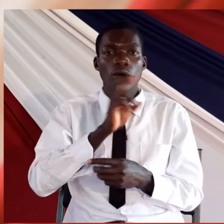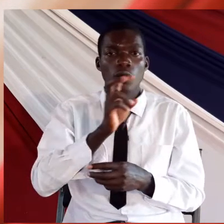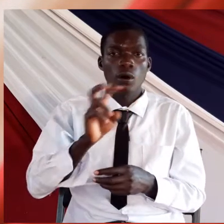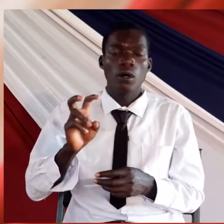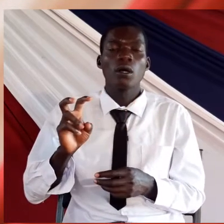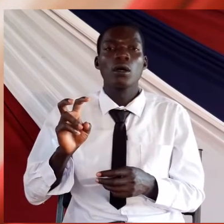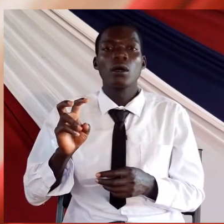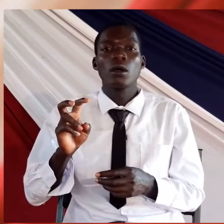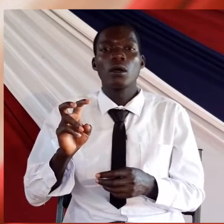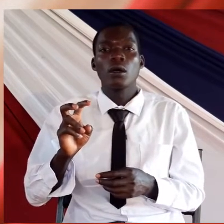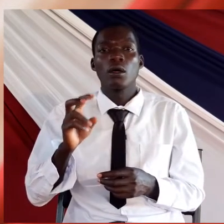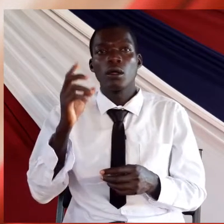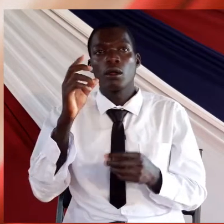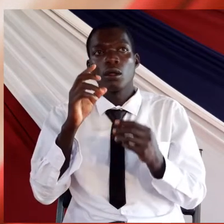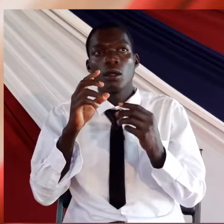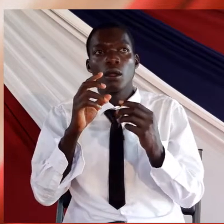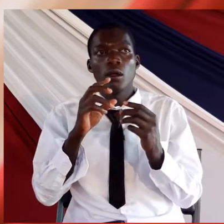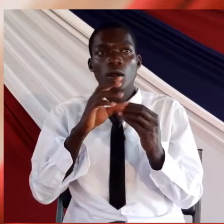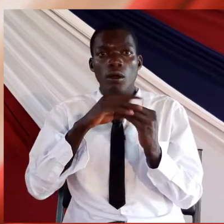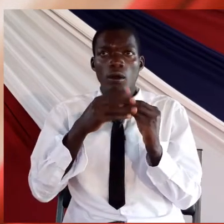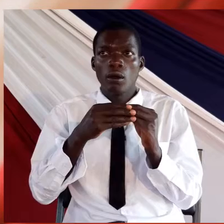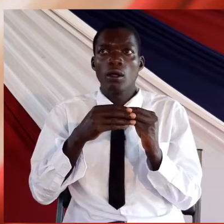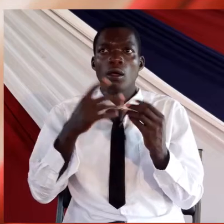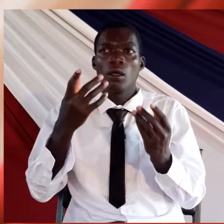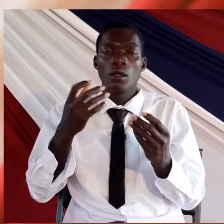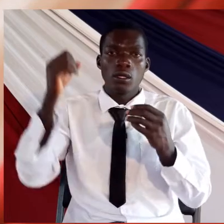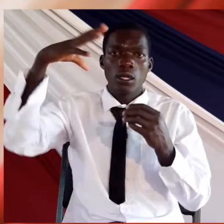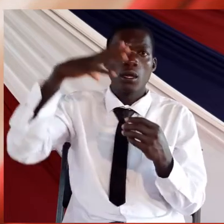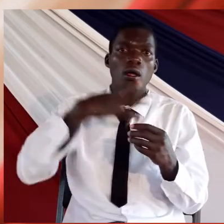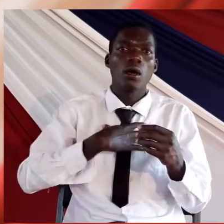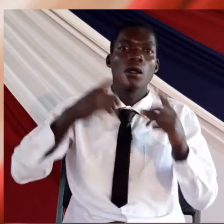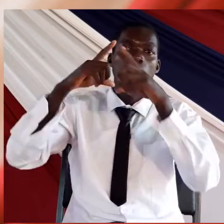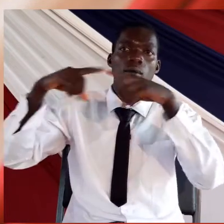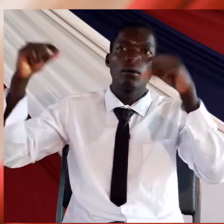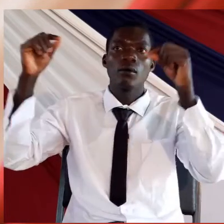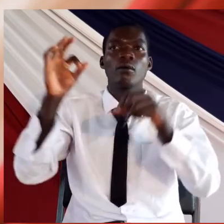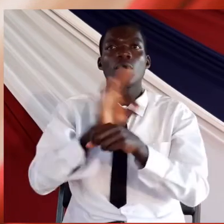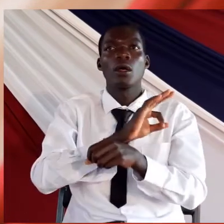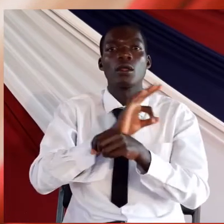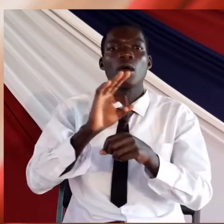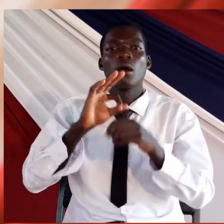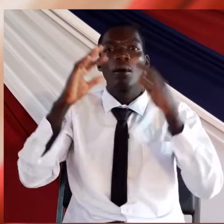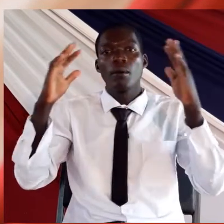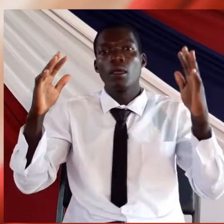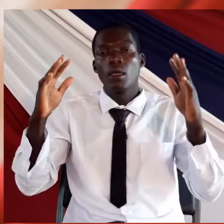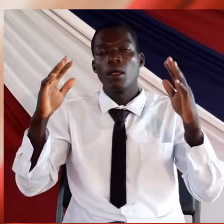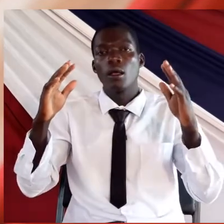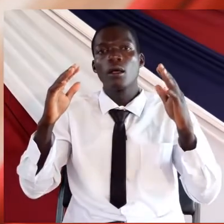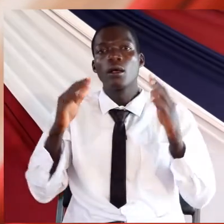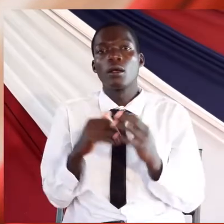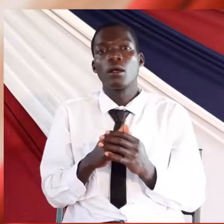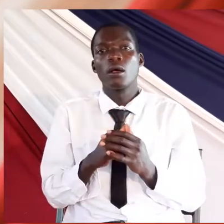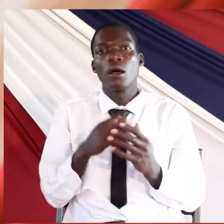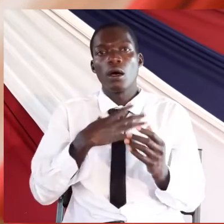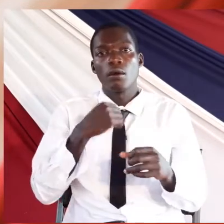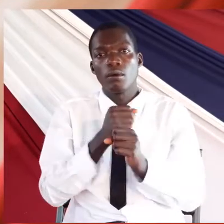day two, day six, the sun and the moon factors in very importantly, significantly, for